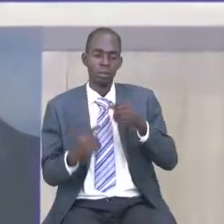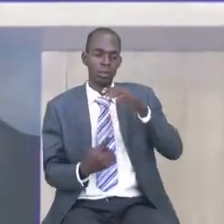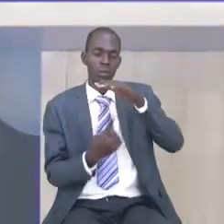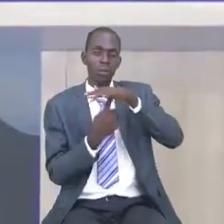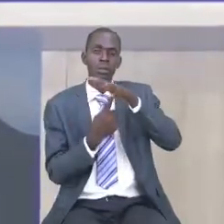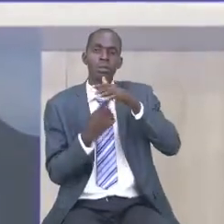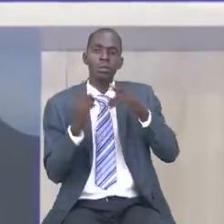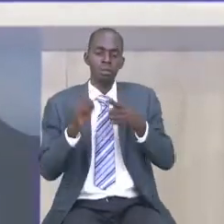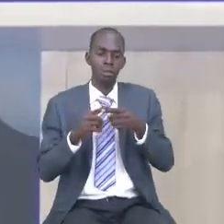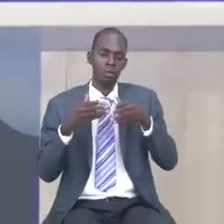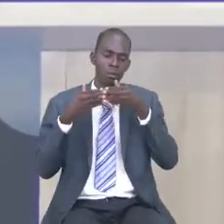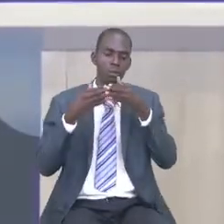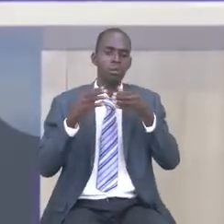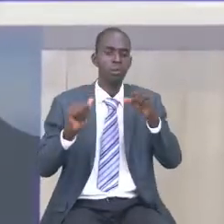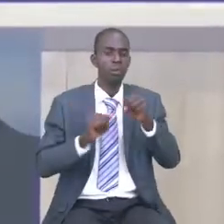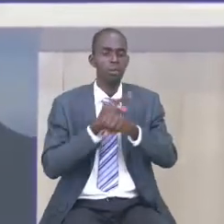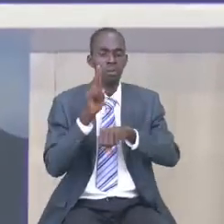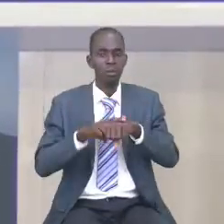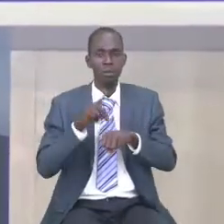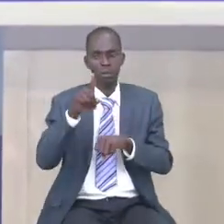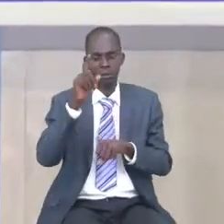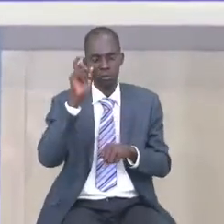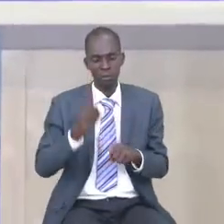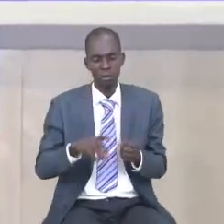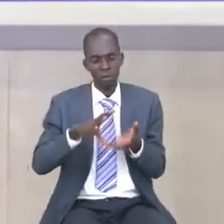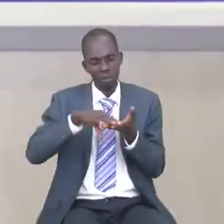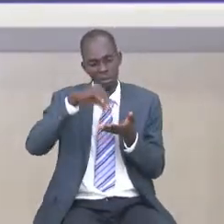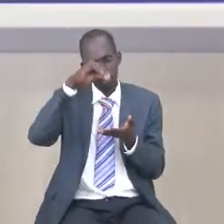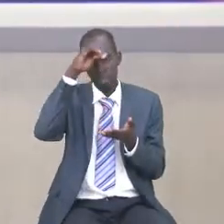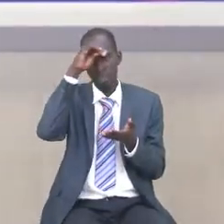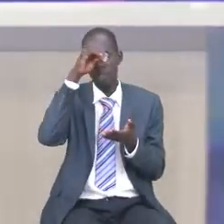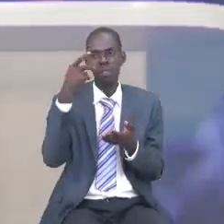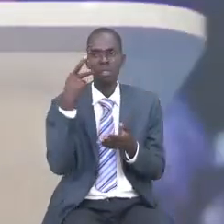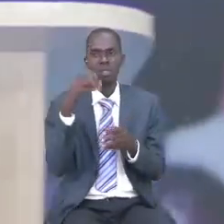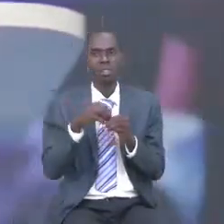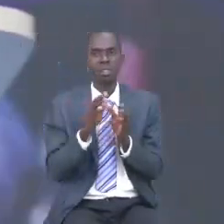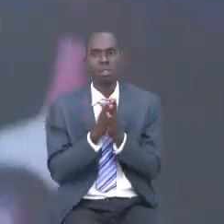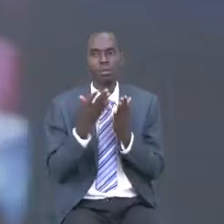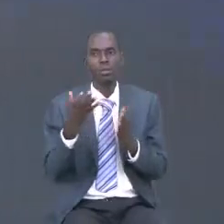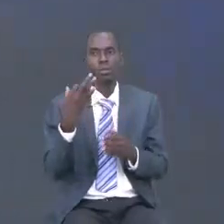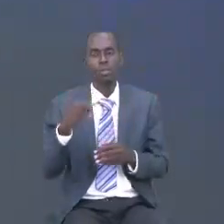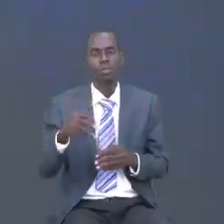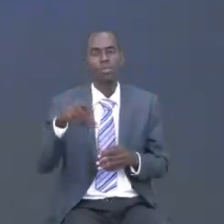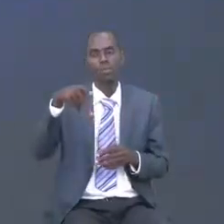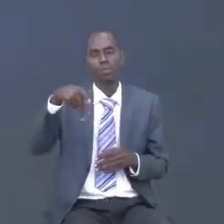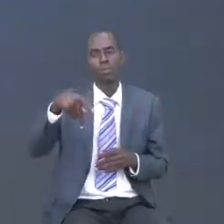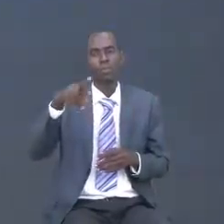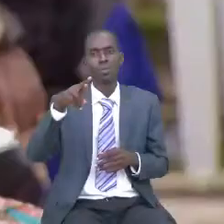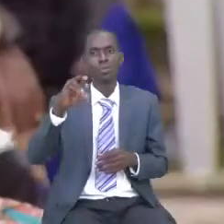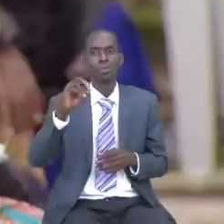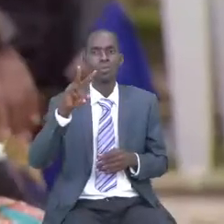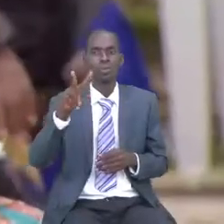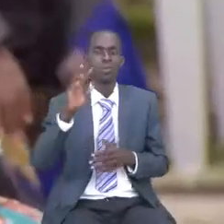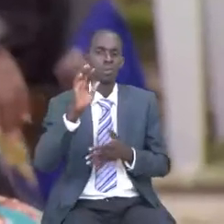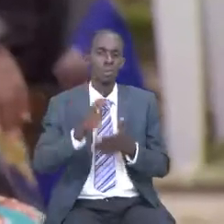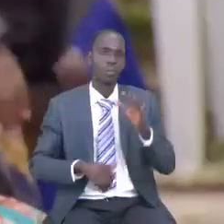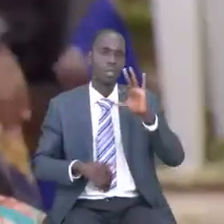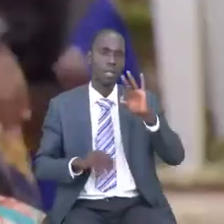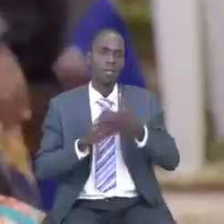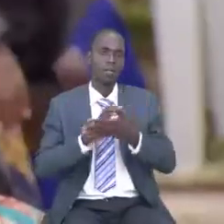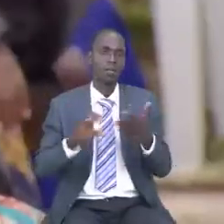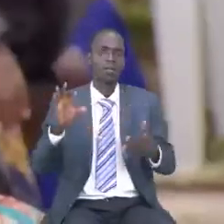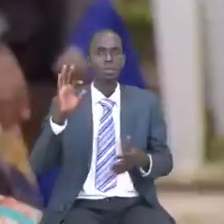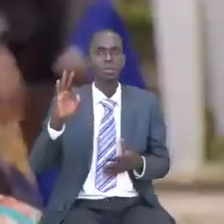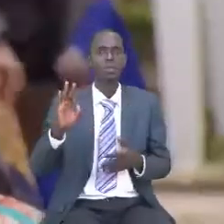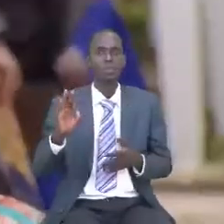a nation. You must learn. Look at Proverbs chapter 9. I'm reading from verse 9.